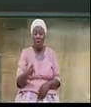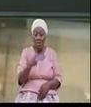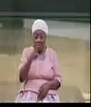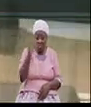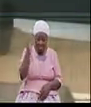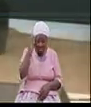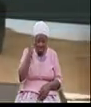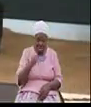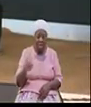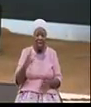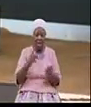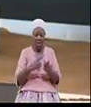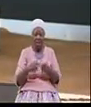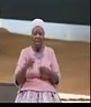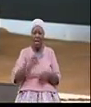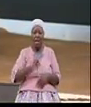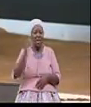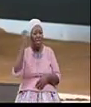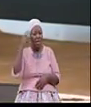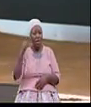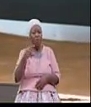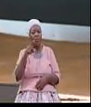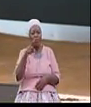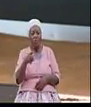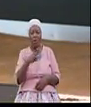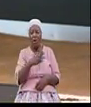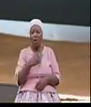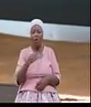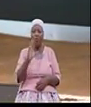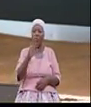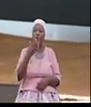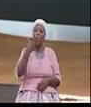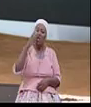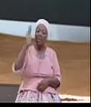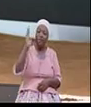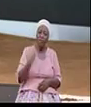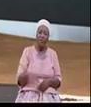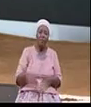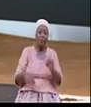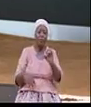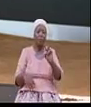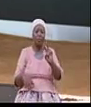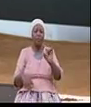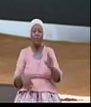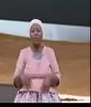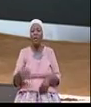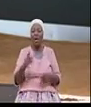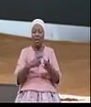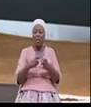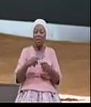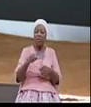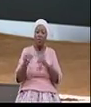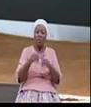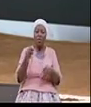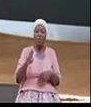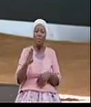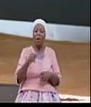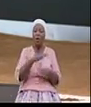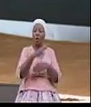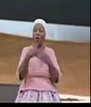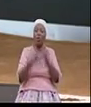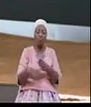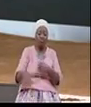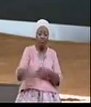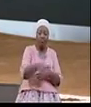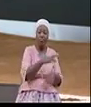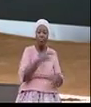hear of you, of your evil dealings by all these